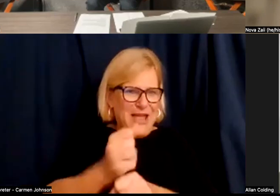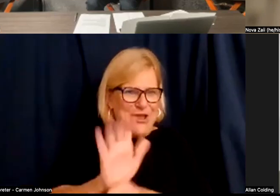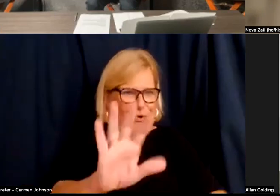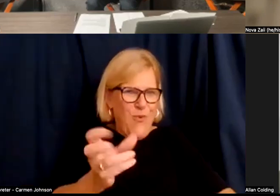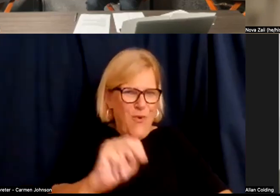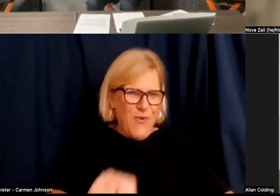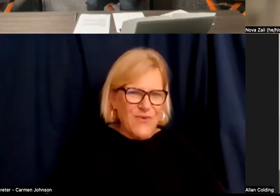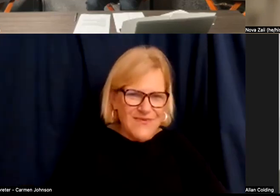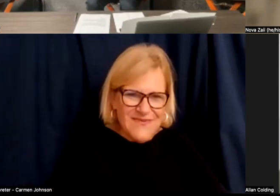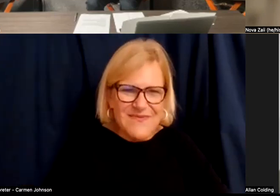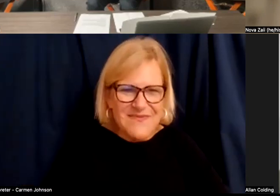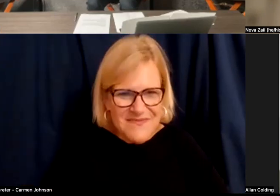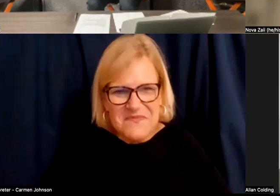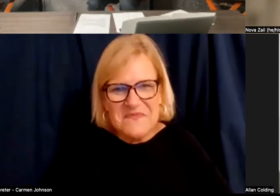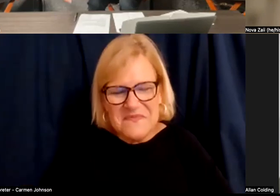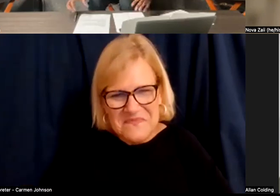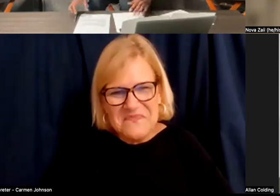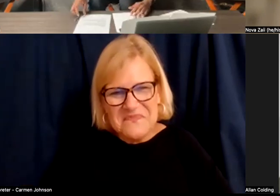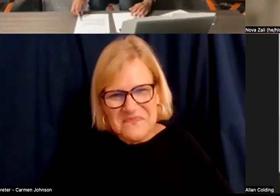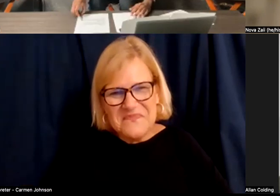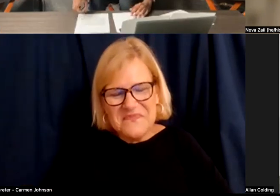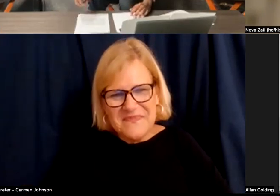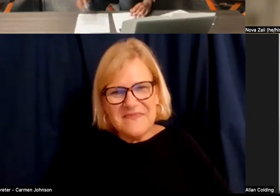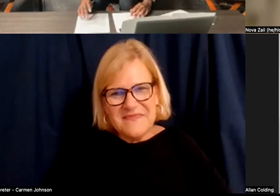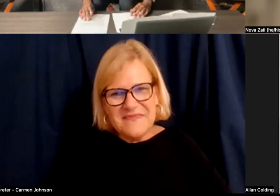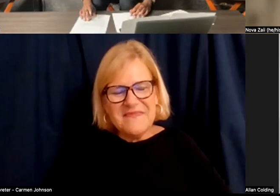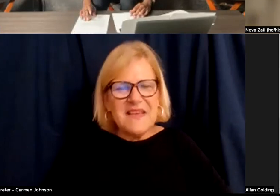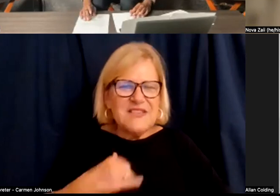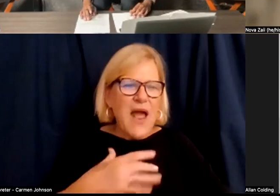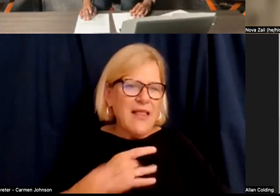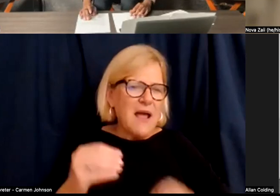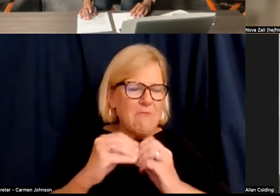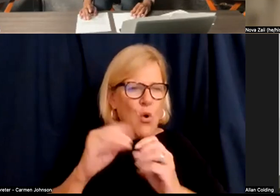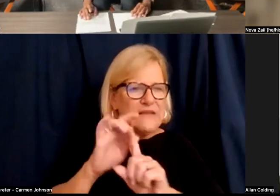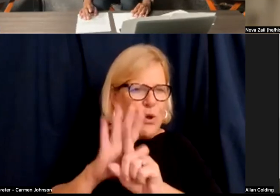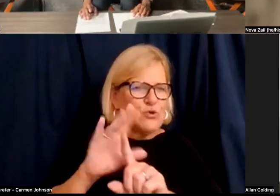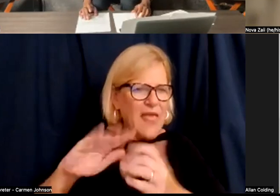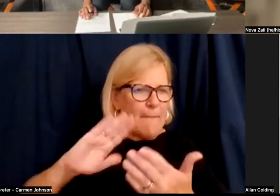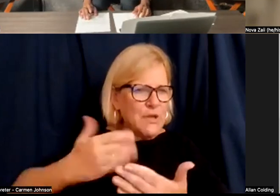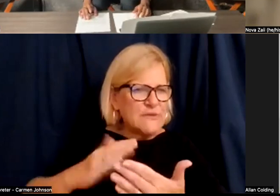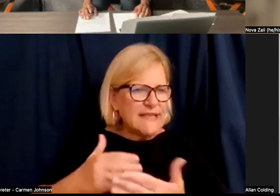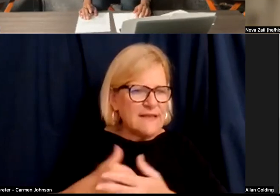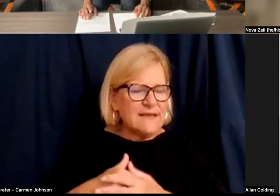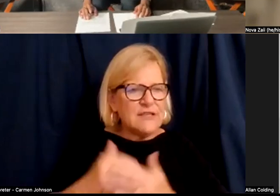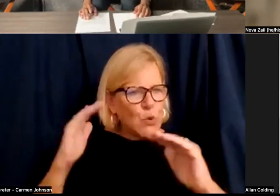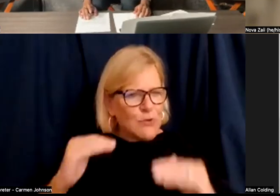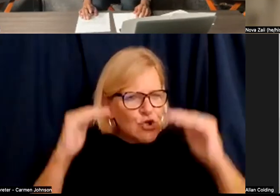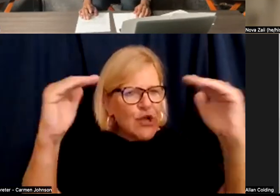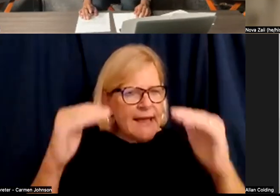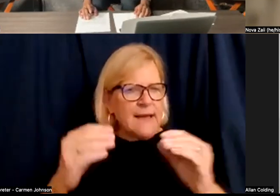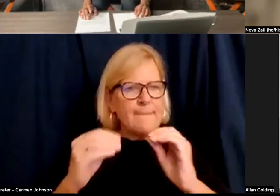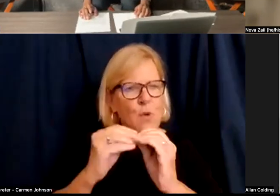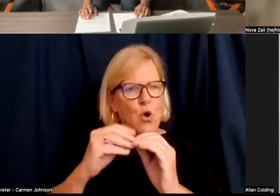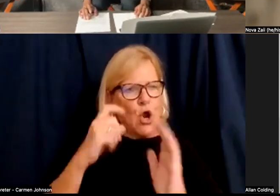okay? And so I would like more exposure for this music and to an upgrade and more